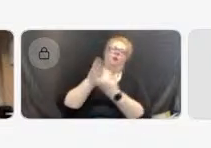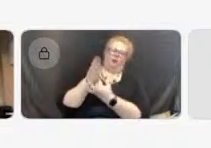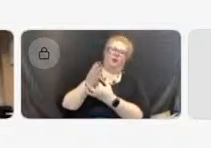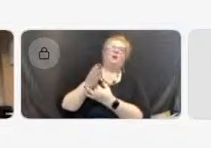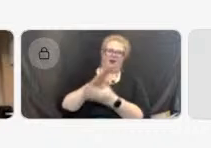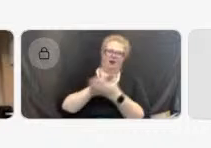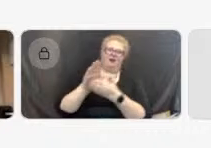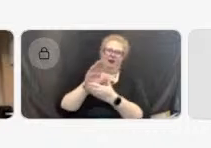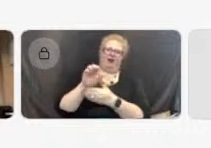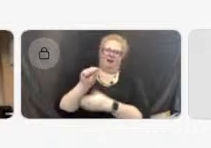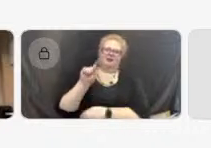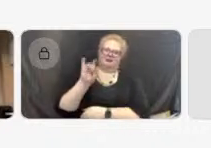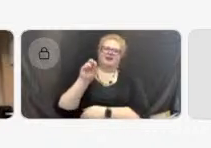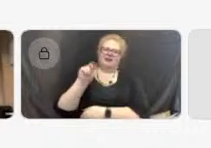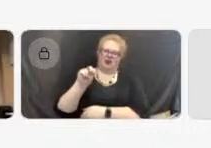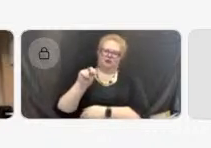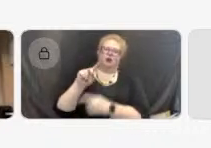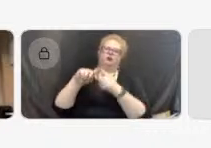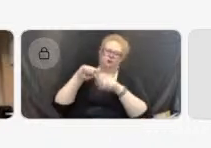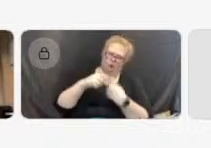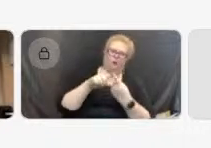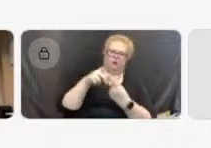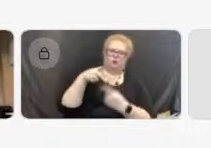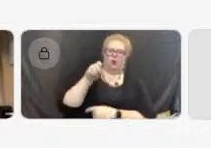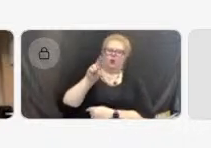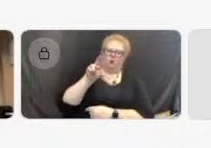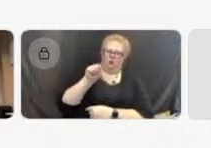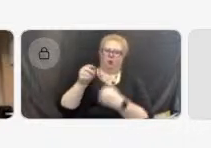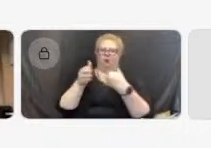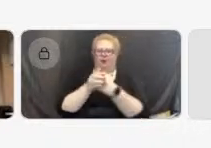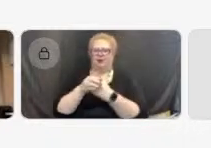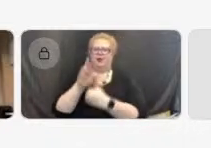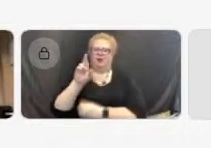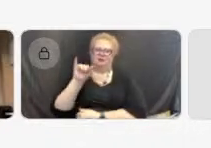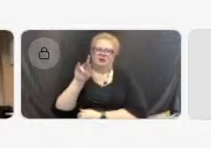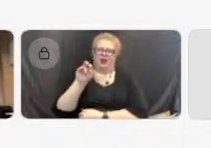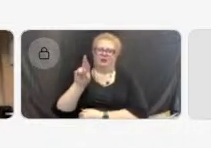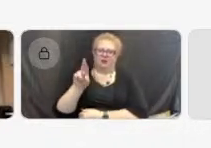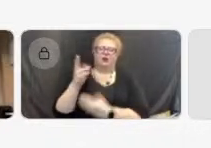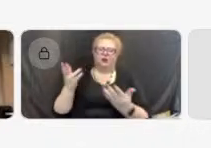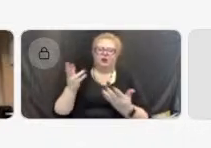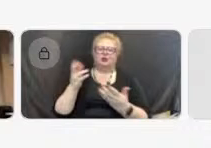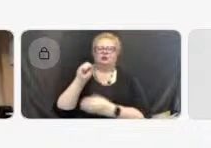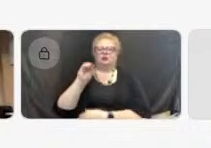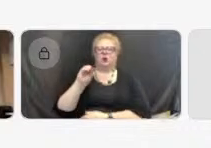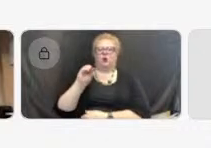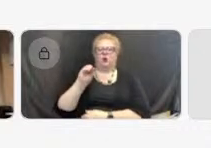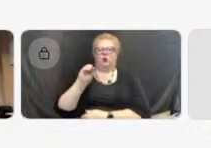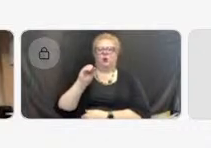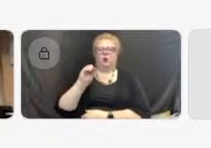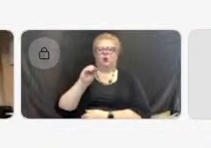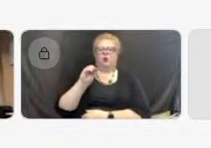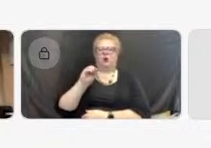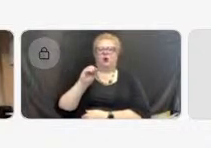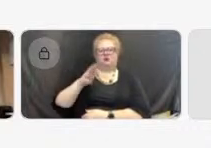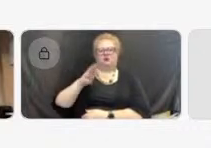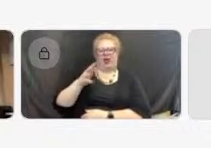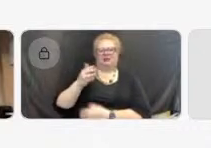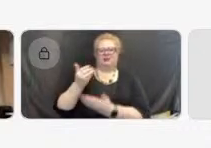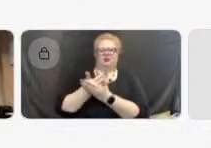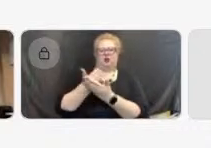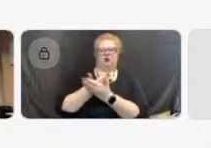to access the port area. So there's been, this is relatively new as far as